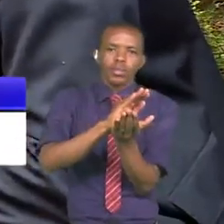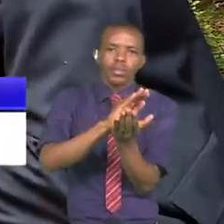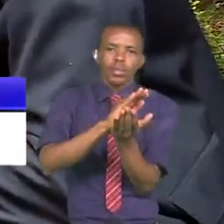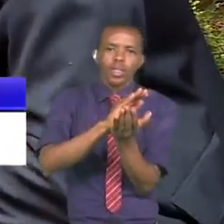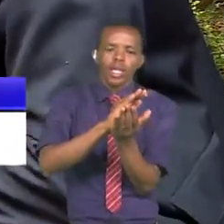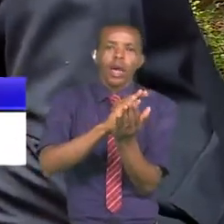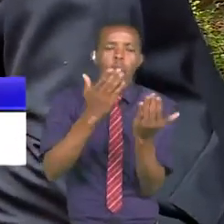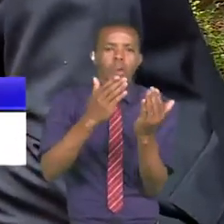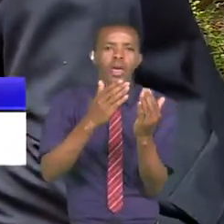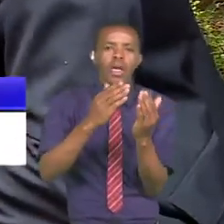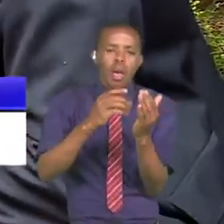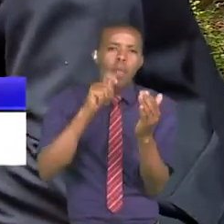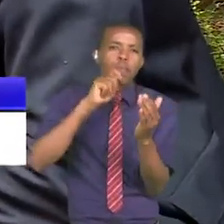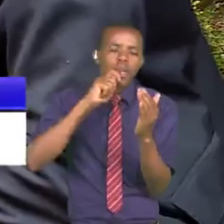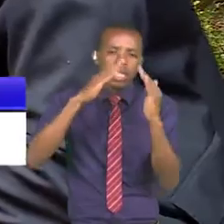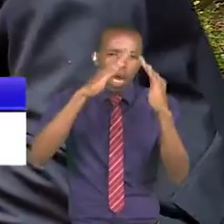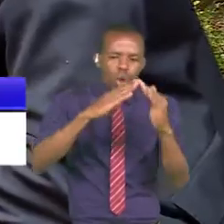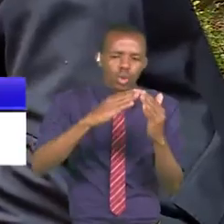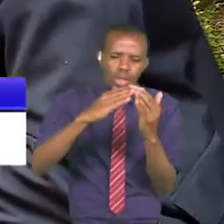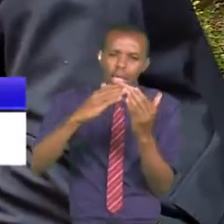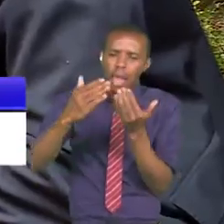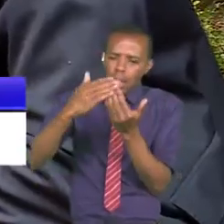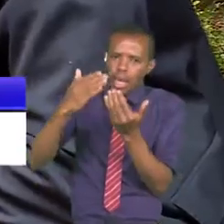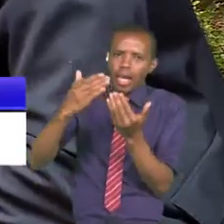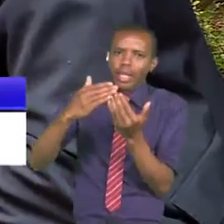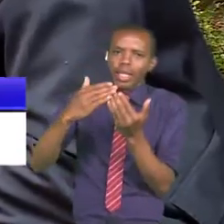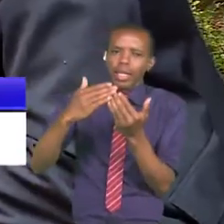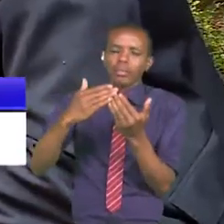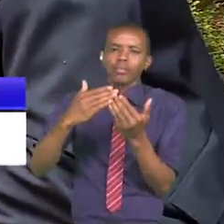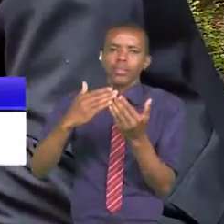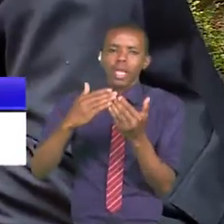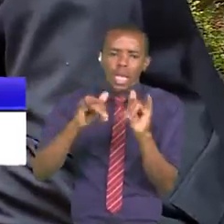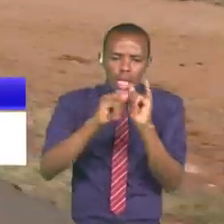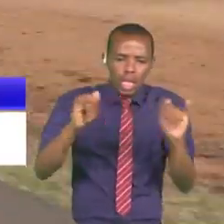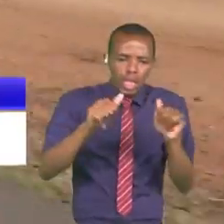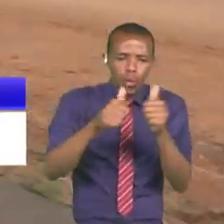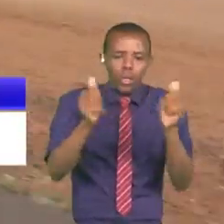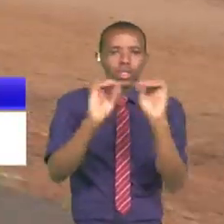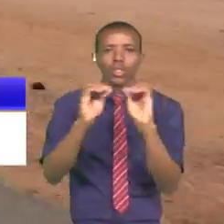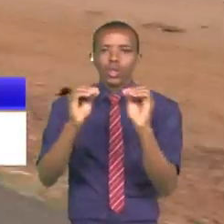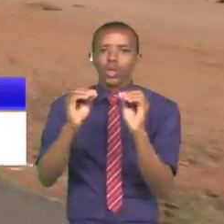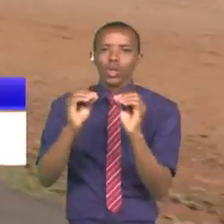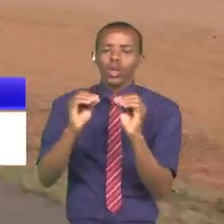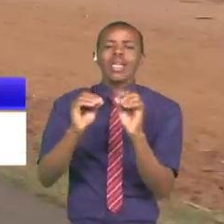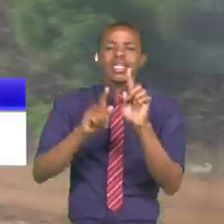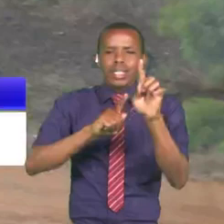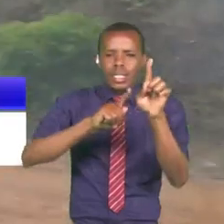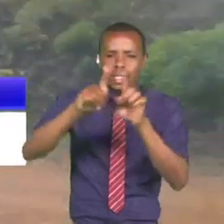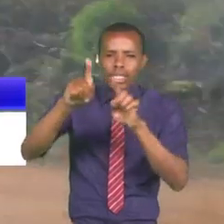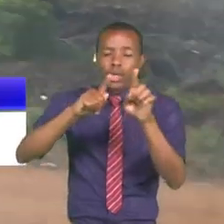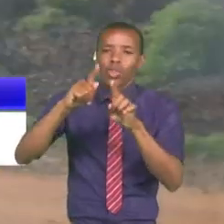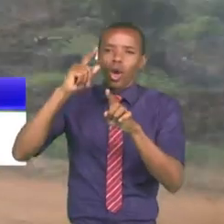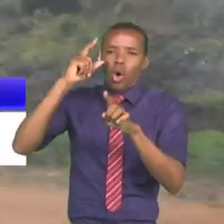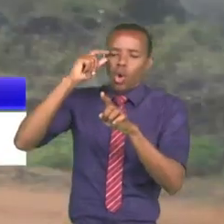slaughterhouse or in a butchery which does not take care of its hygiene properly. Our extensive journey to the coastal